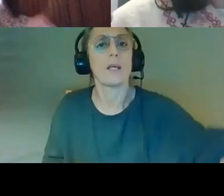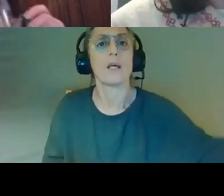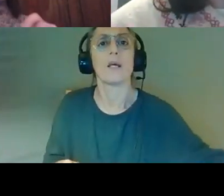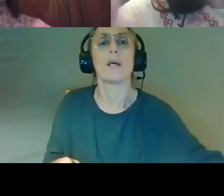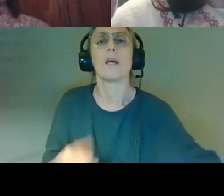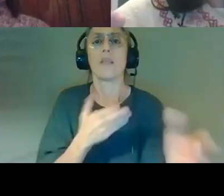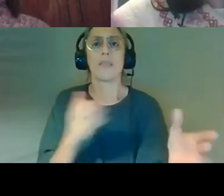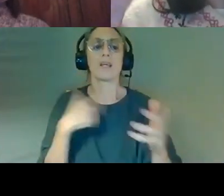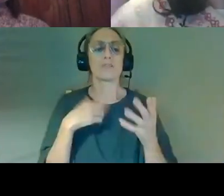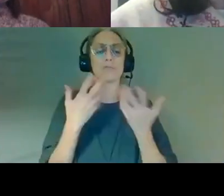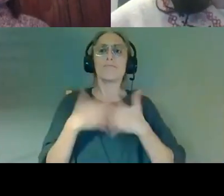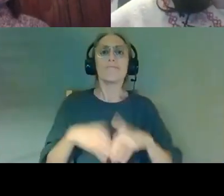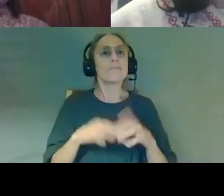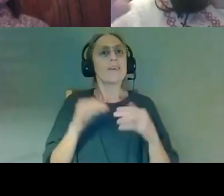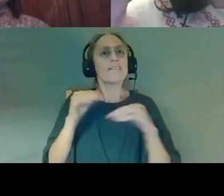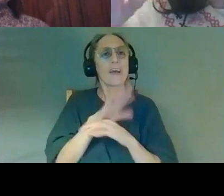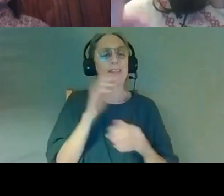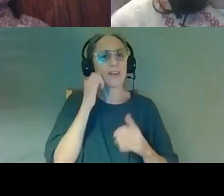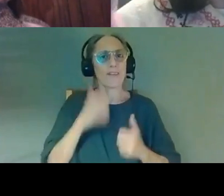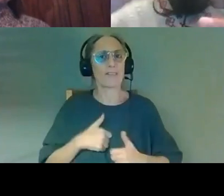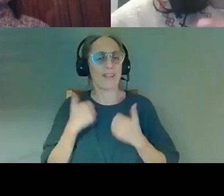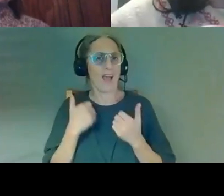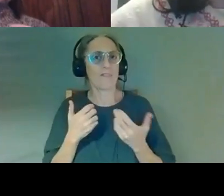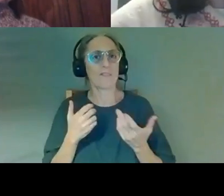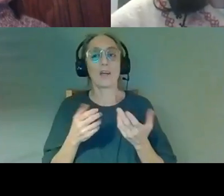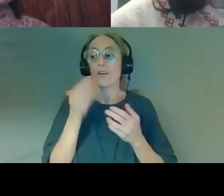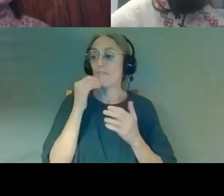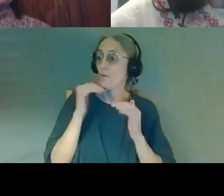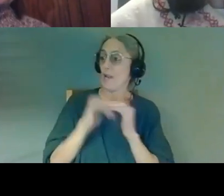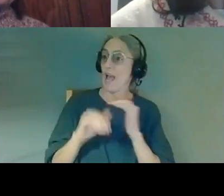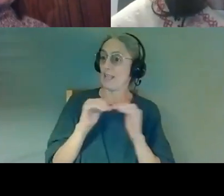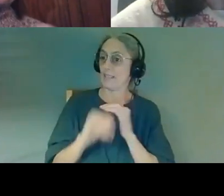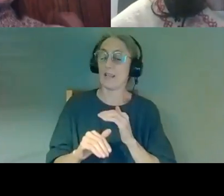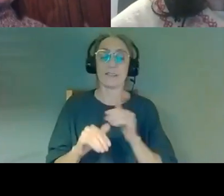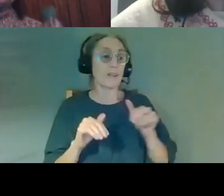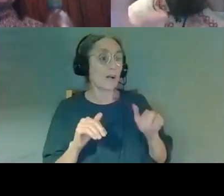as separate. They don't see like food access as a separate thing. And so,